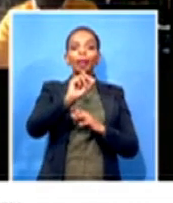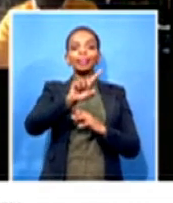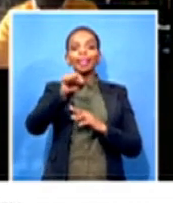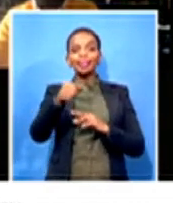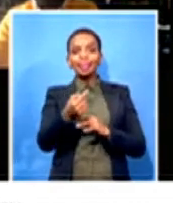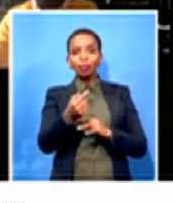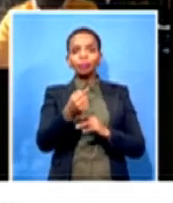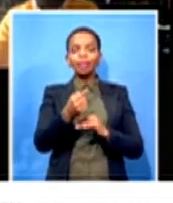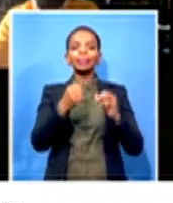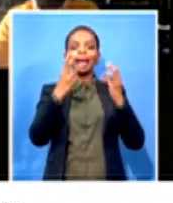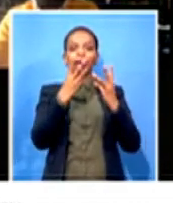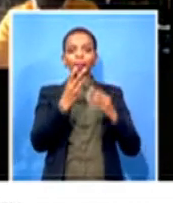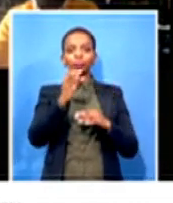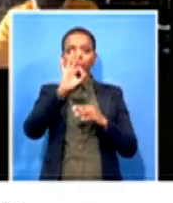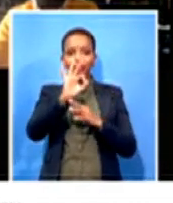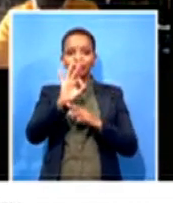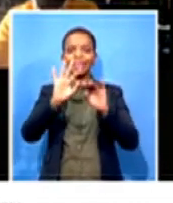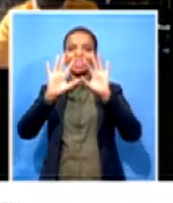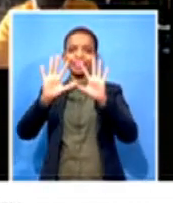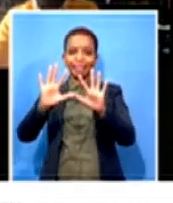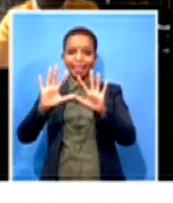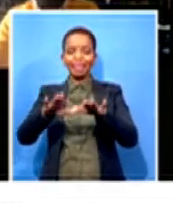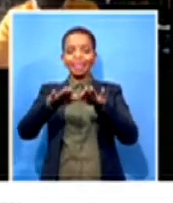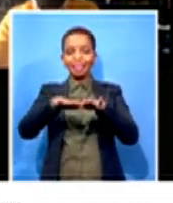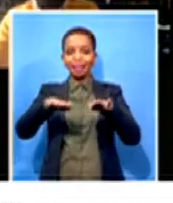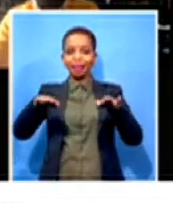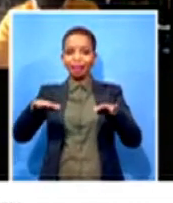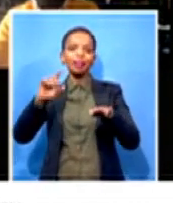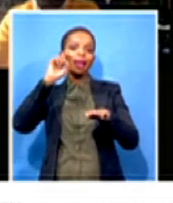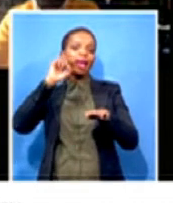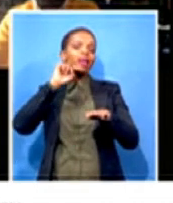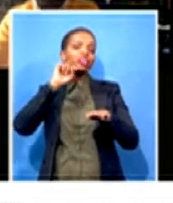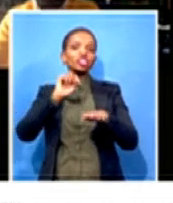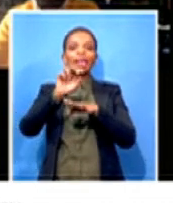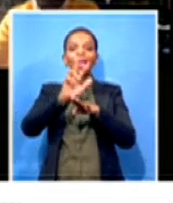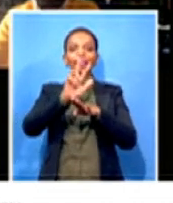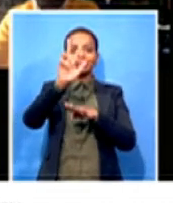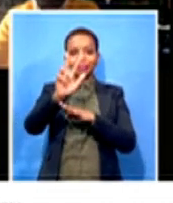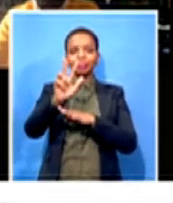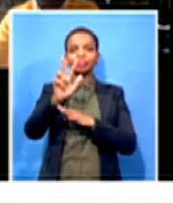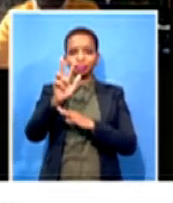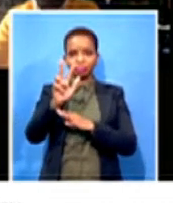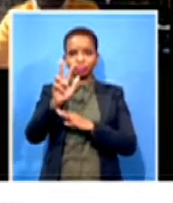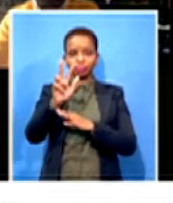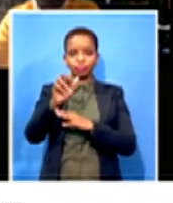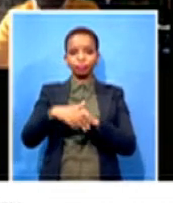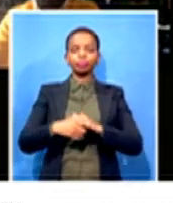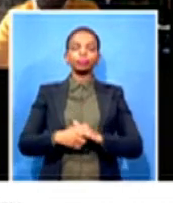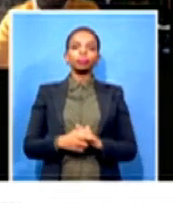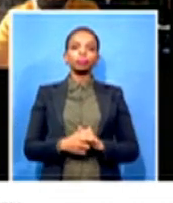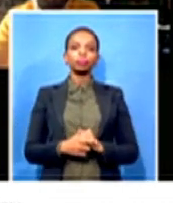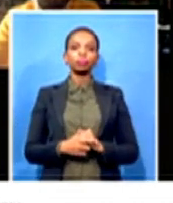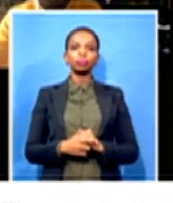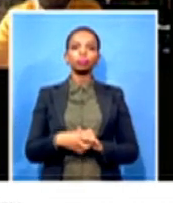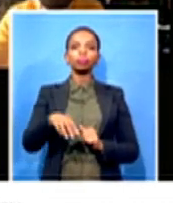under the age of 18. And they made up, in terms of a proportion, about 1.5%